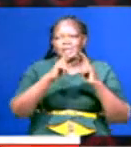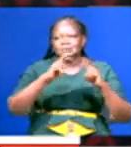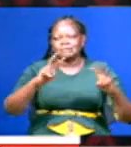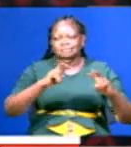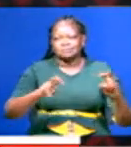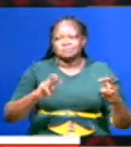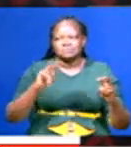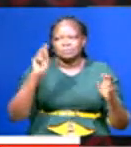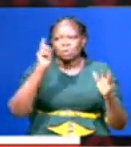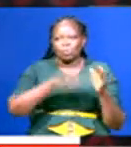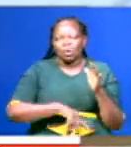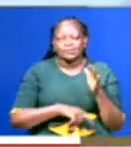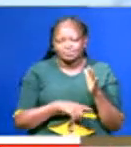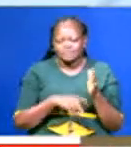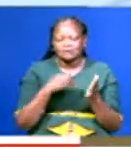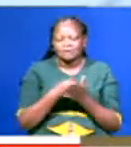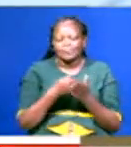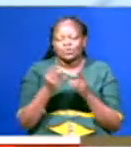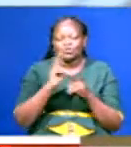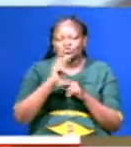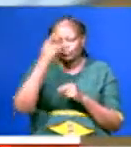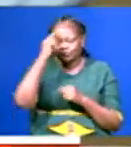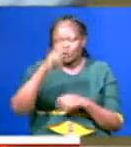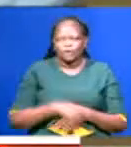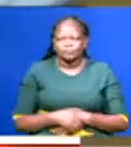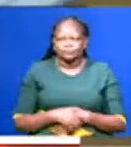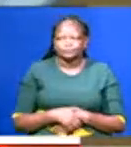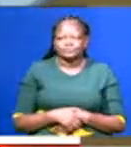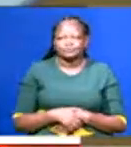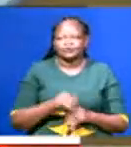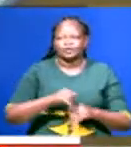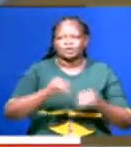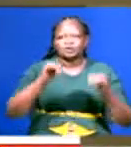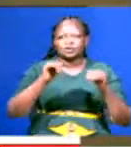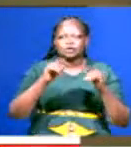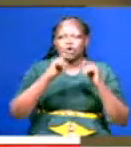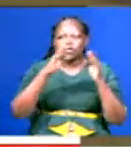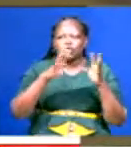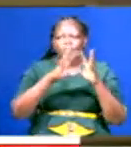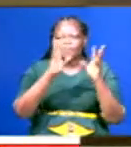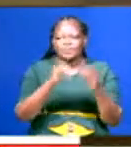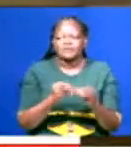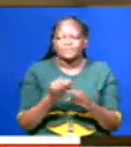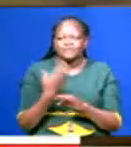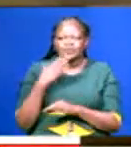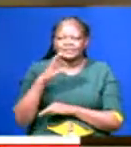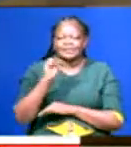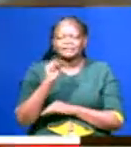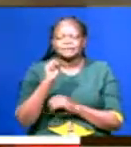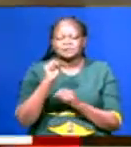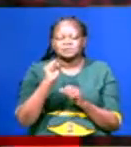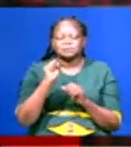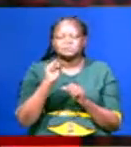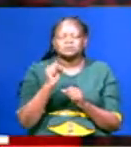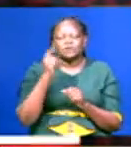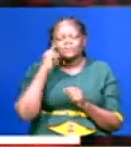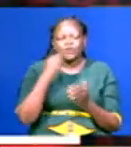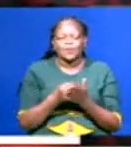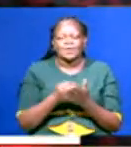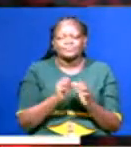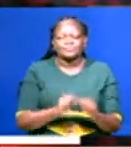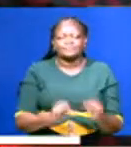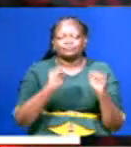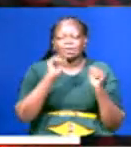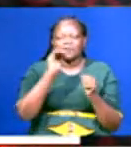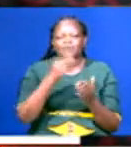what the actual expenditure was. According to the control of budget, the former Treasury boss sought the approval of 6 billion shillings to enable the